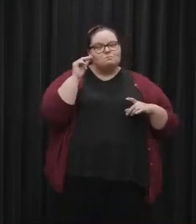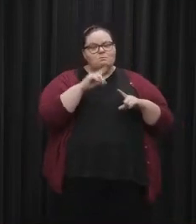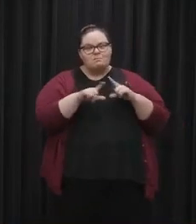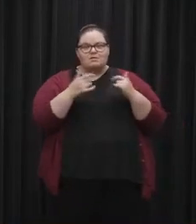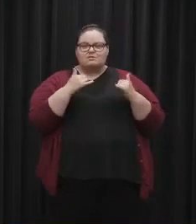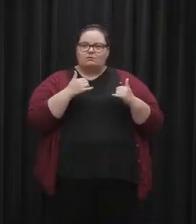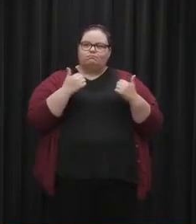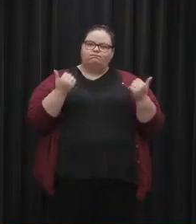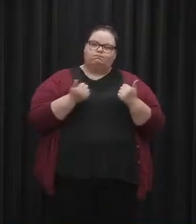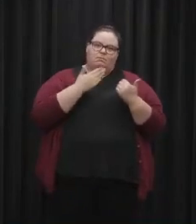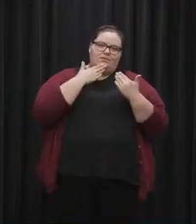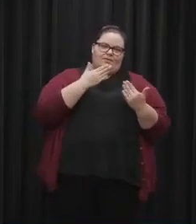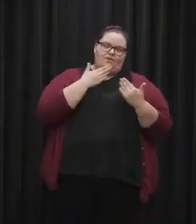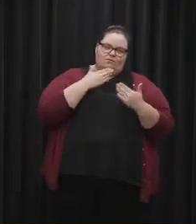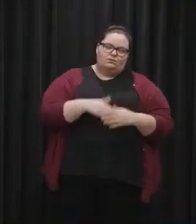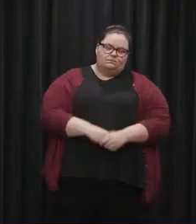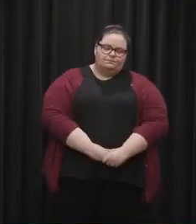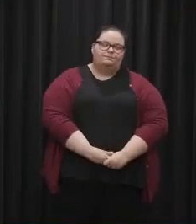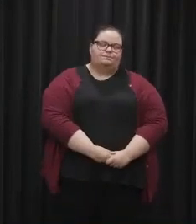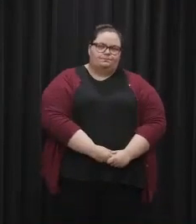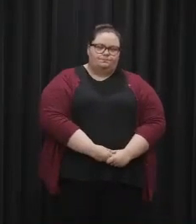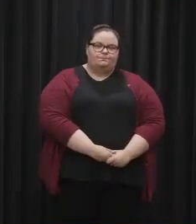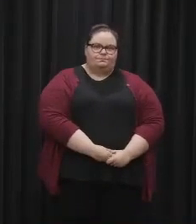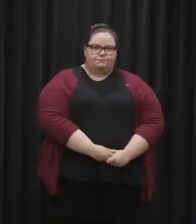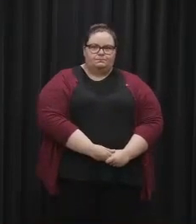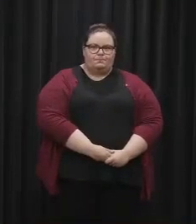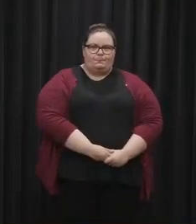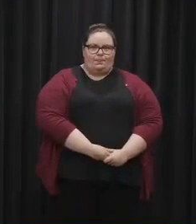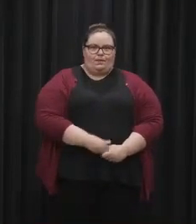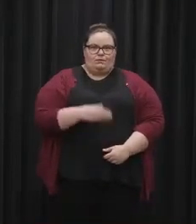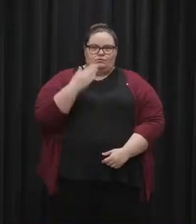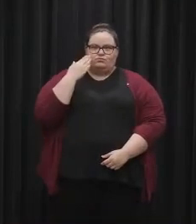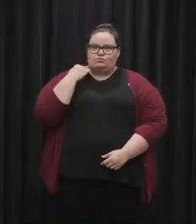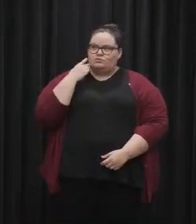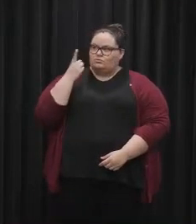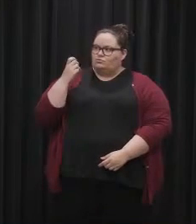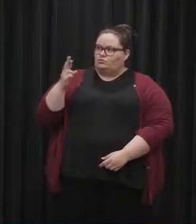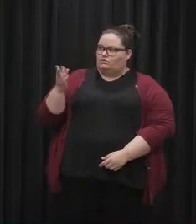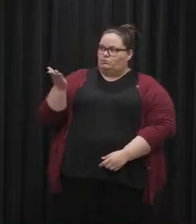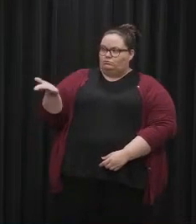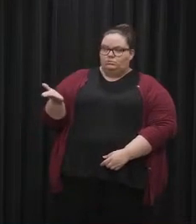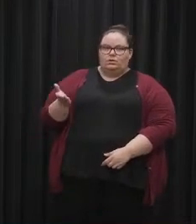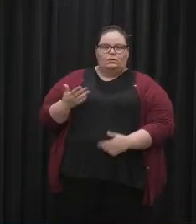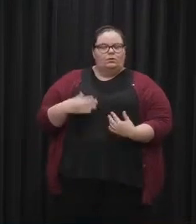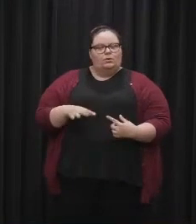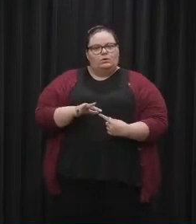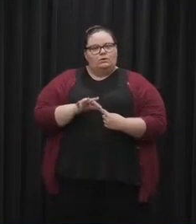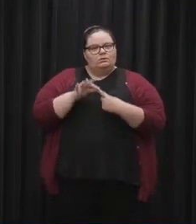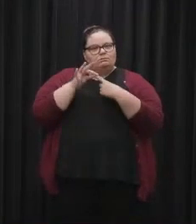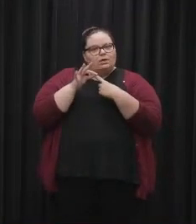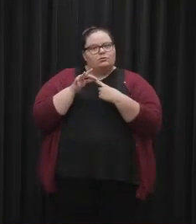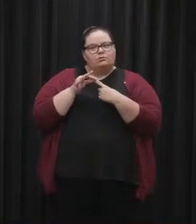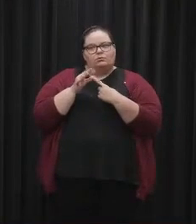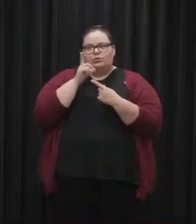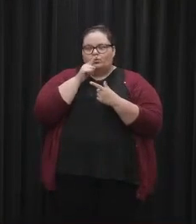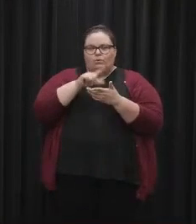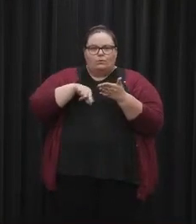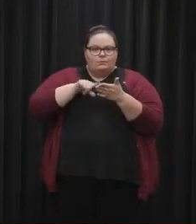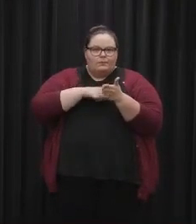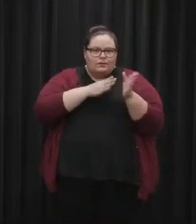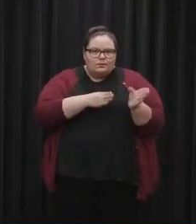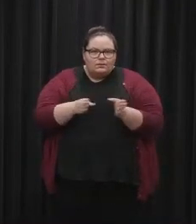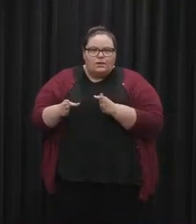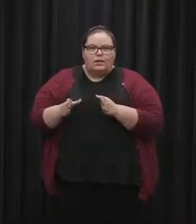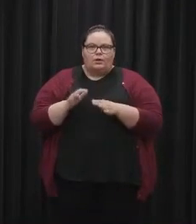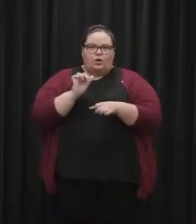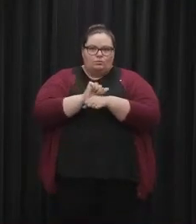for on this this long weekend. And as the doctor said, special thanks to those who lost their weekend to